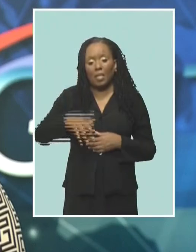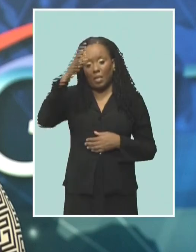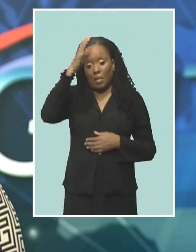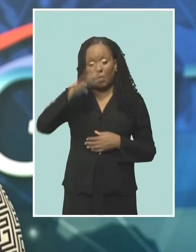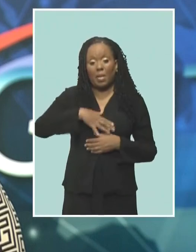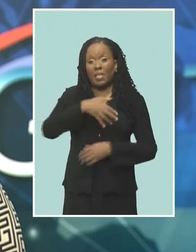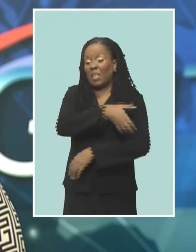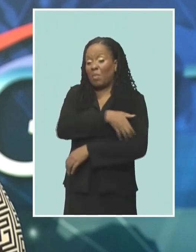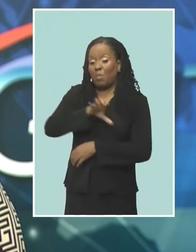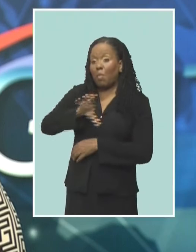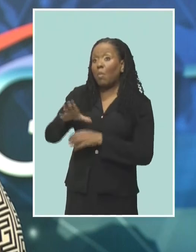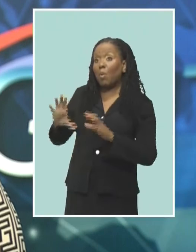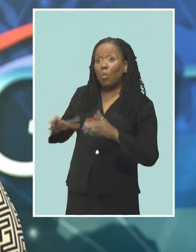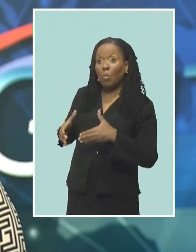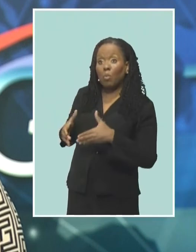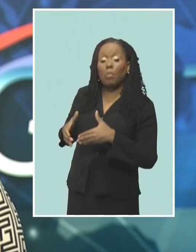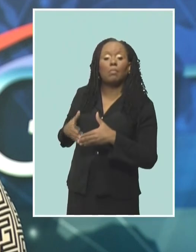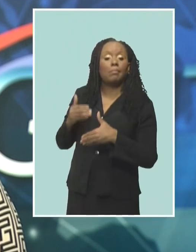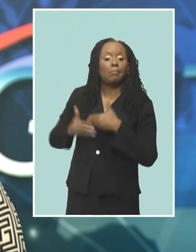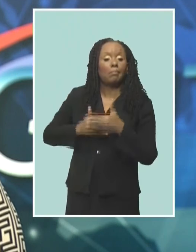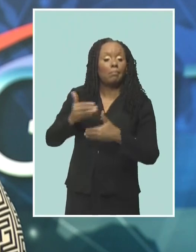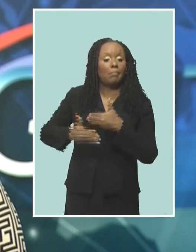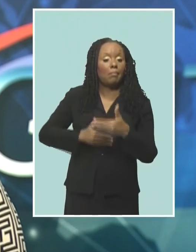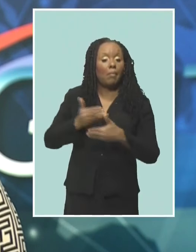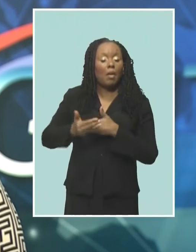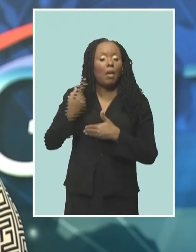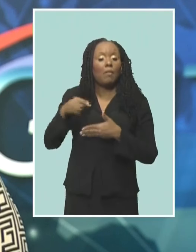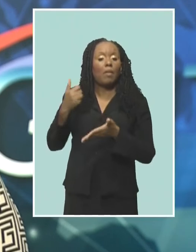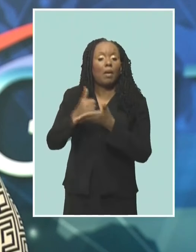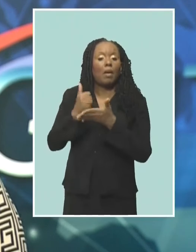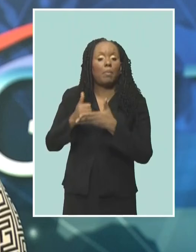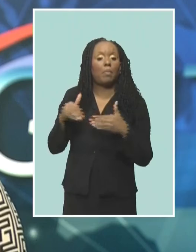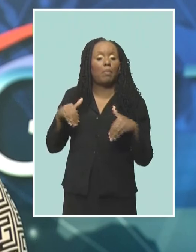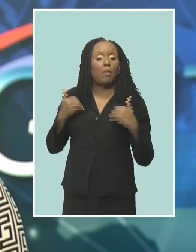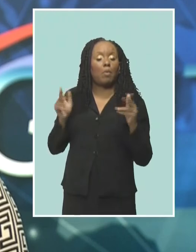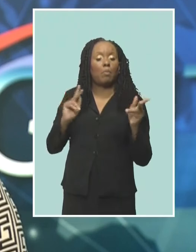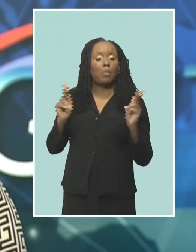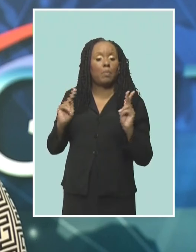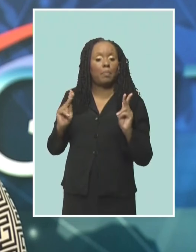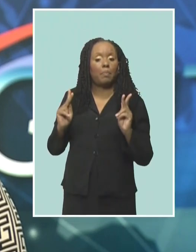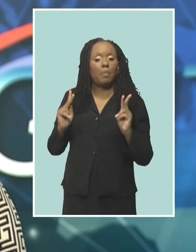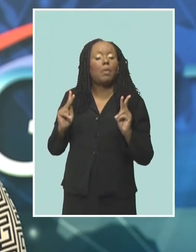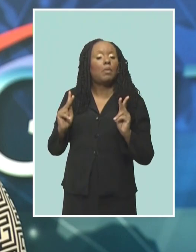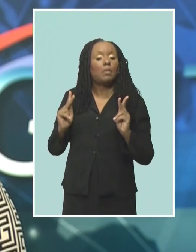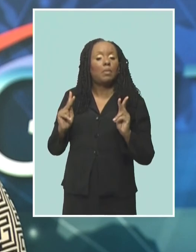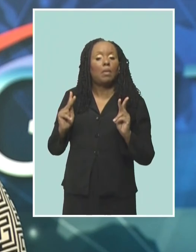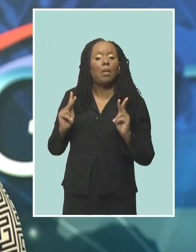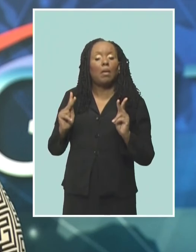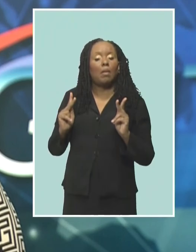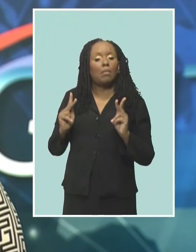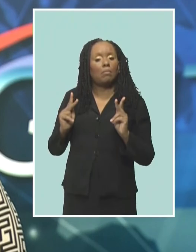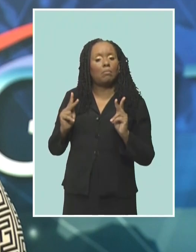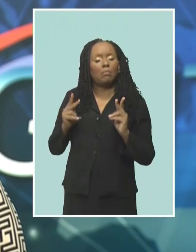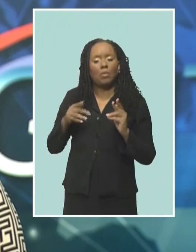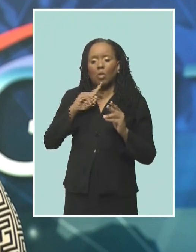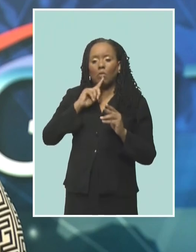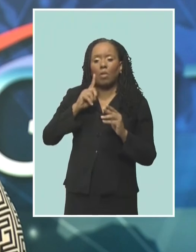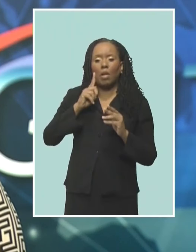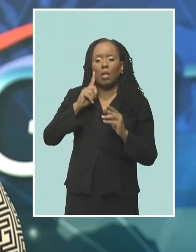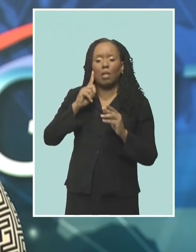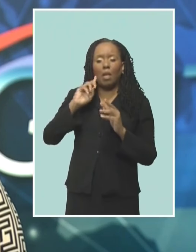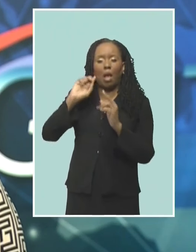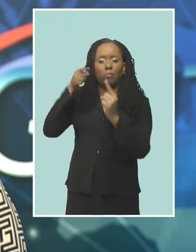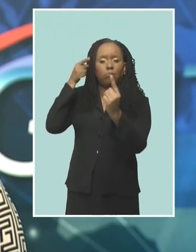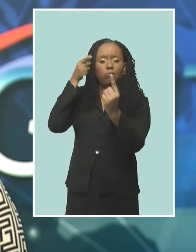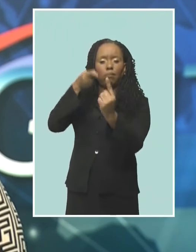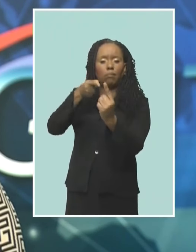The Men's Empowerment Group is making strides to steer the nation's youth on the straight and narrow. Rochelle Agar tells us the group is already reaping